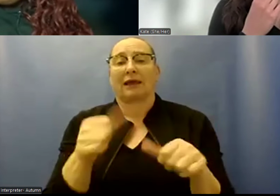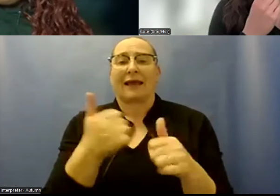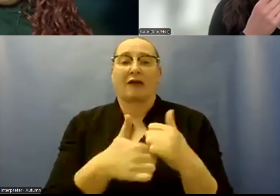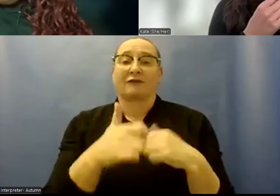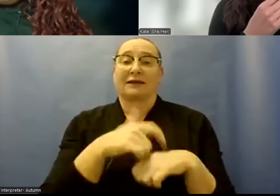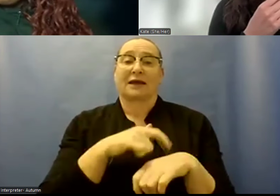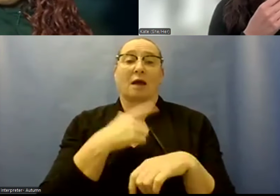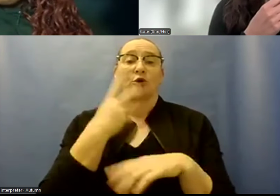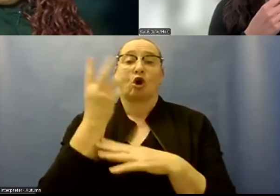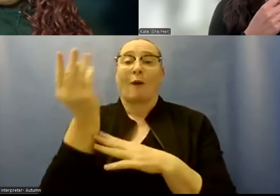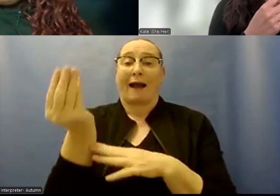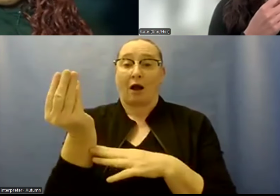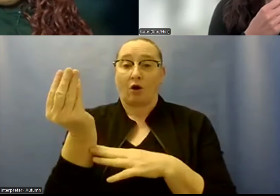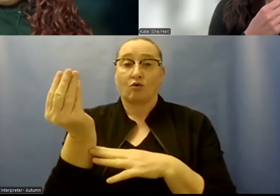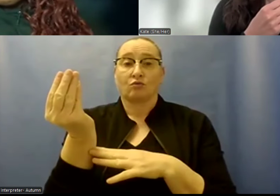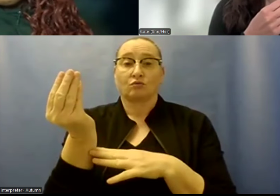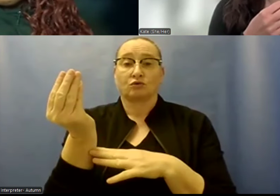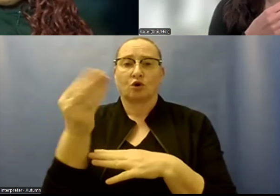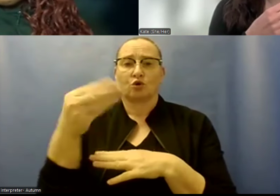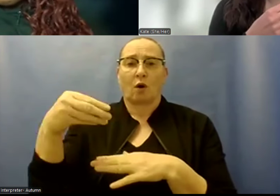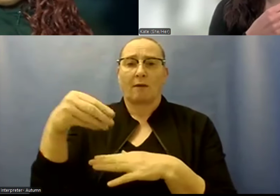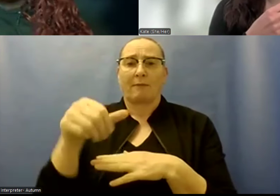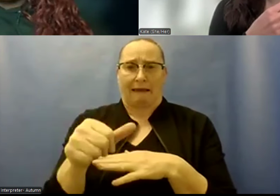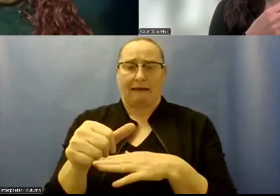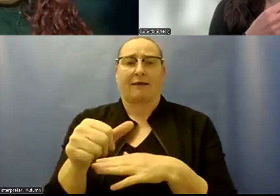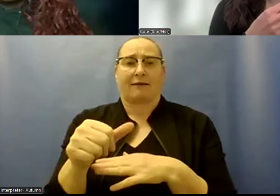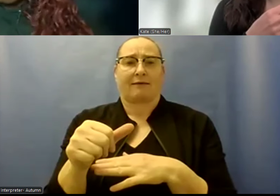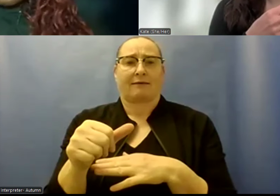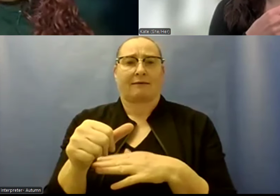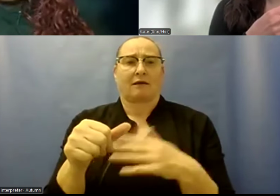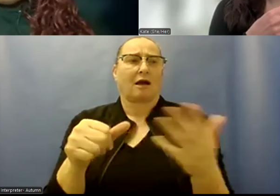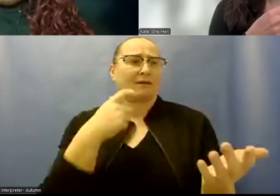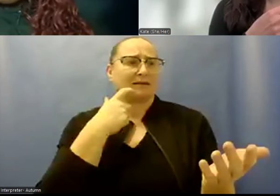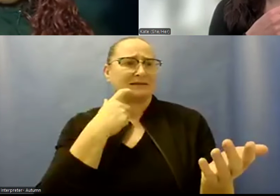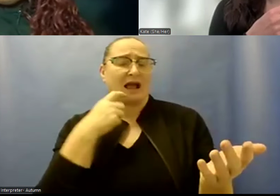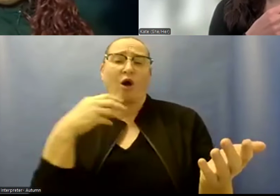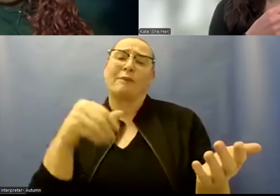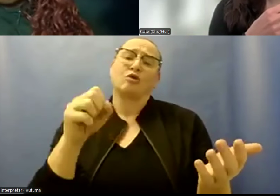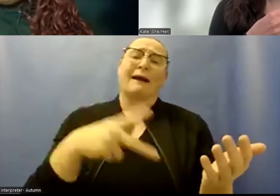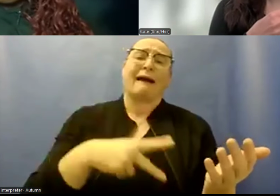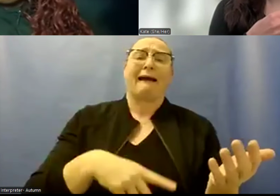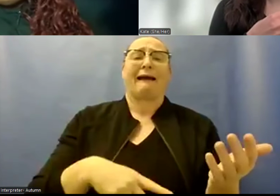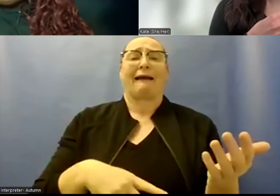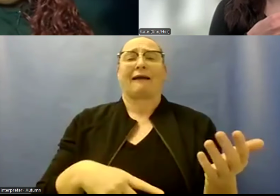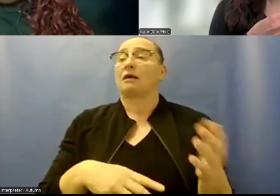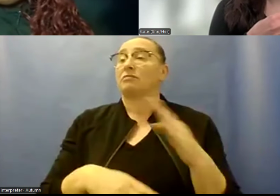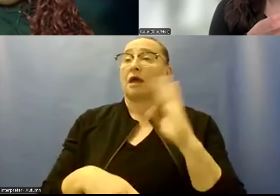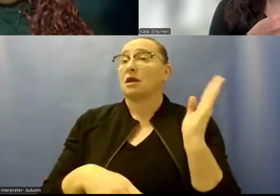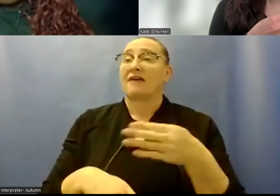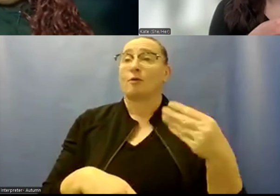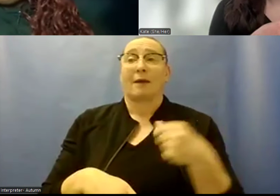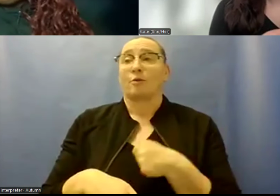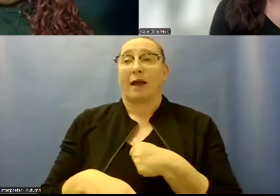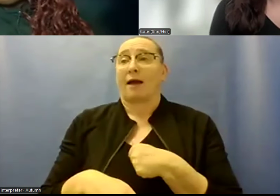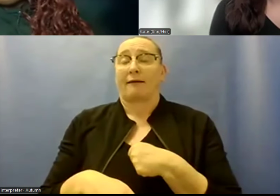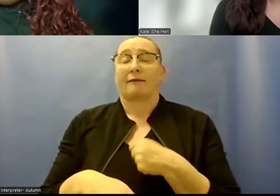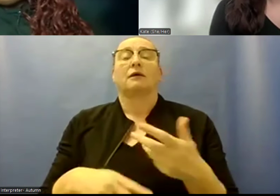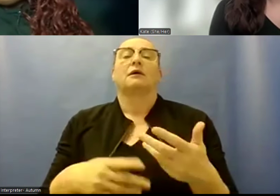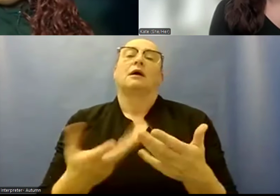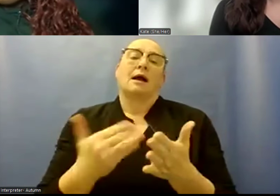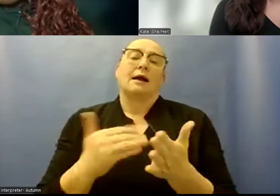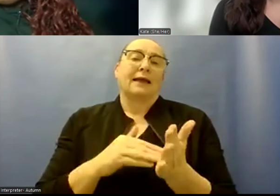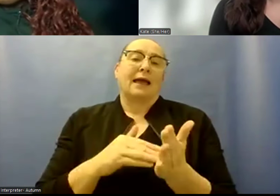go out, you're paying for it. And they say, I'm going to pay you back, but they never pay you back. And again,